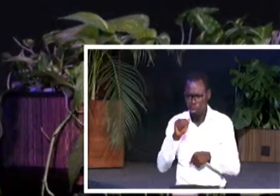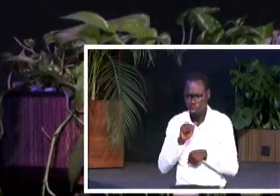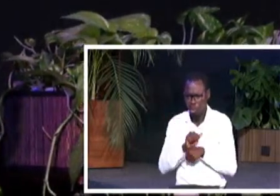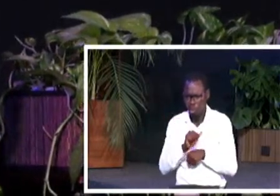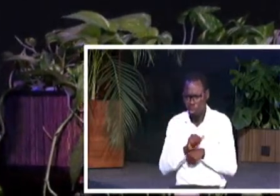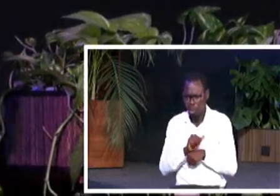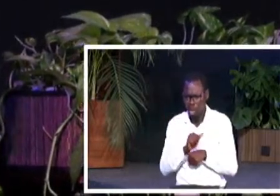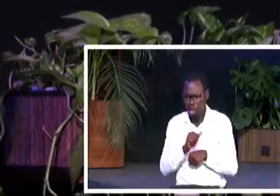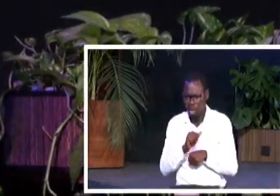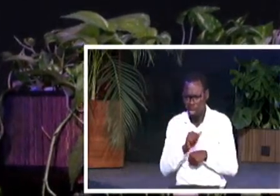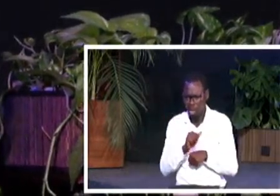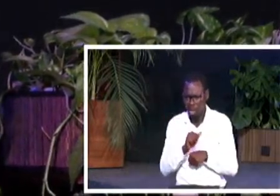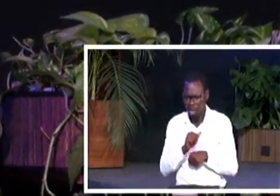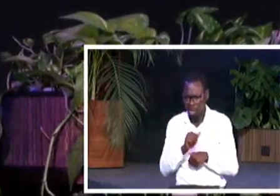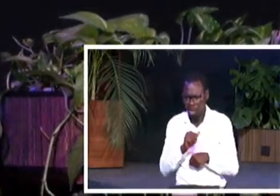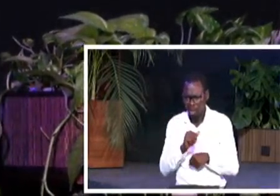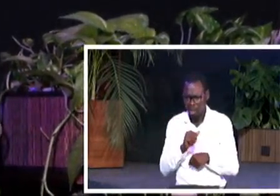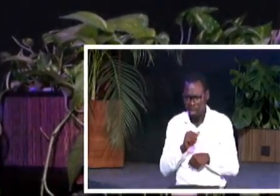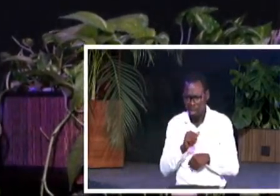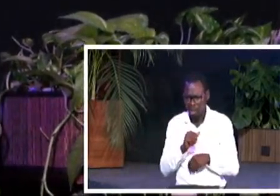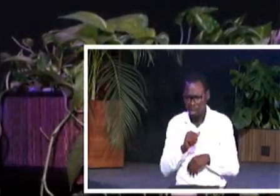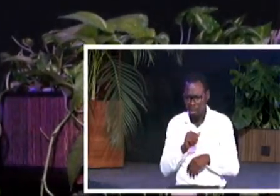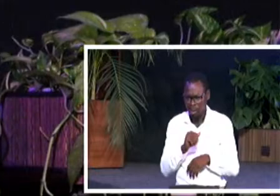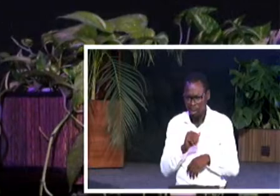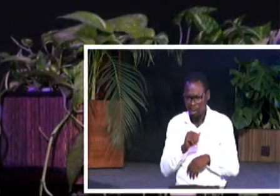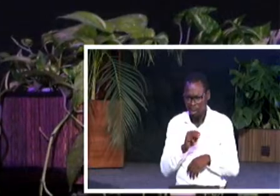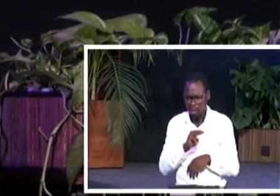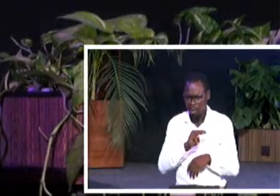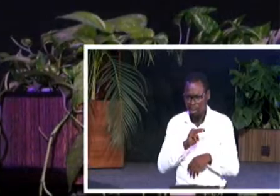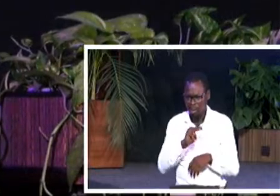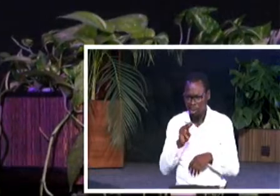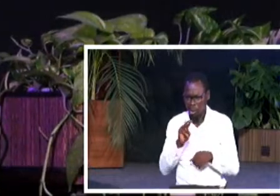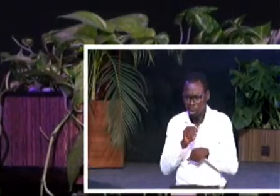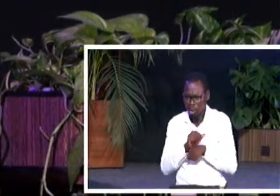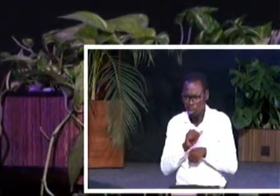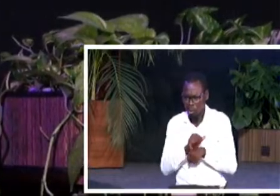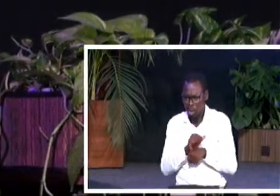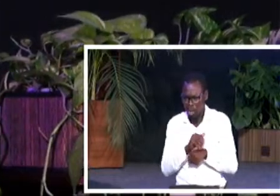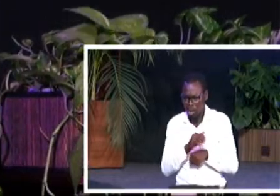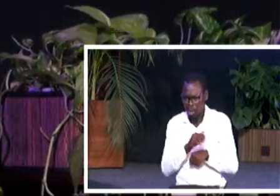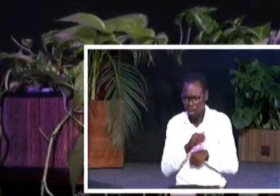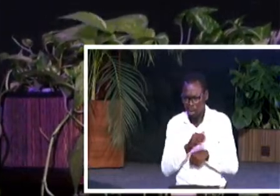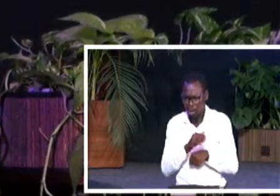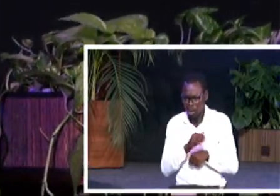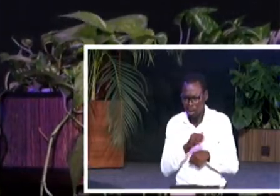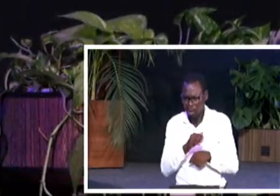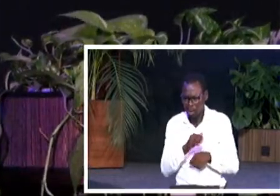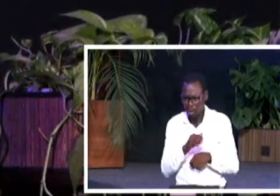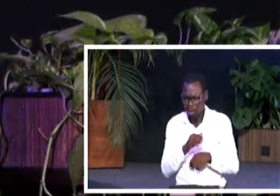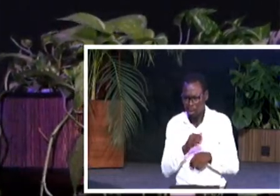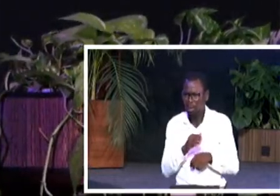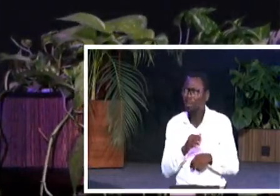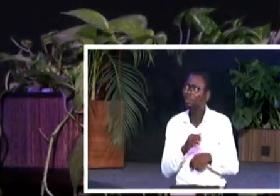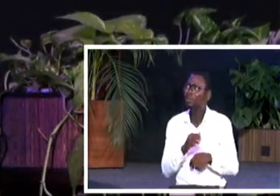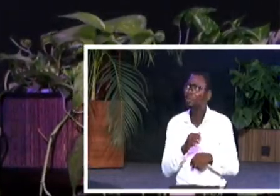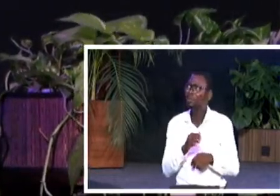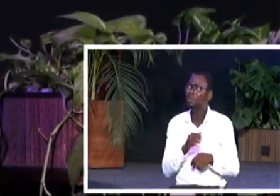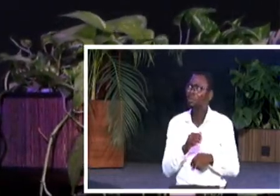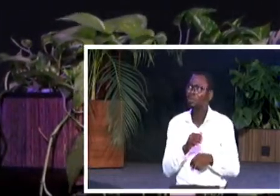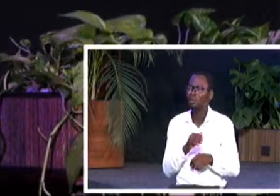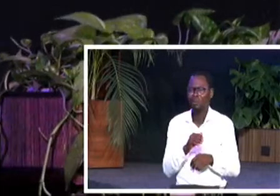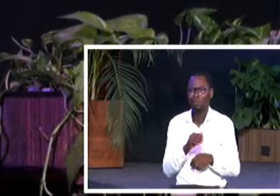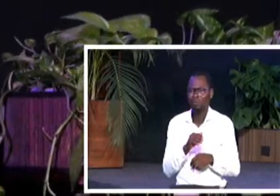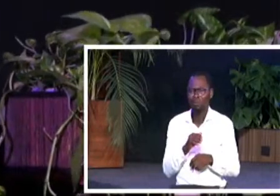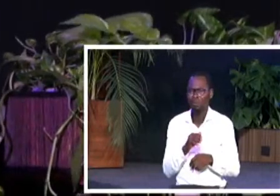20 million deficit there. But we'll find a way around it, right? So that's what I want to say about